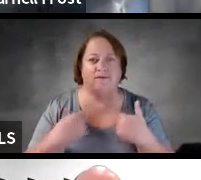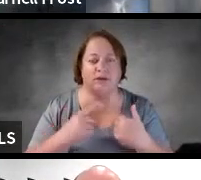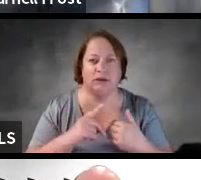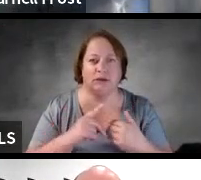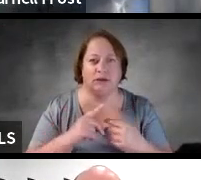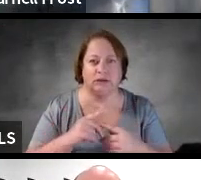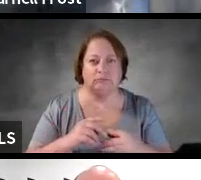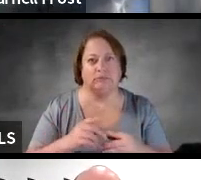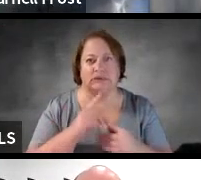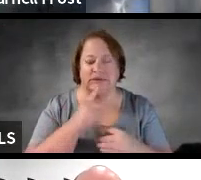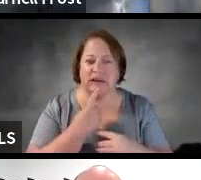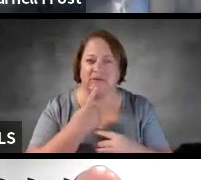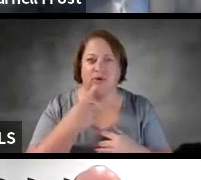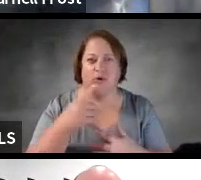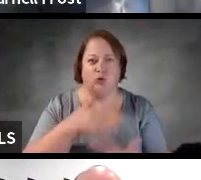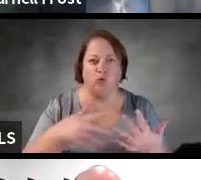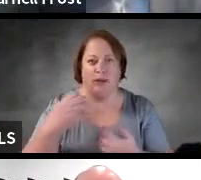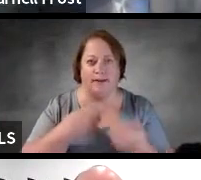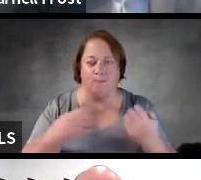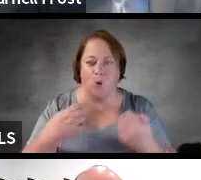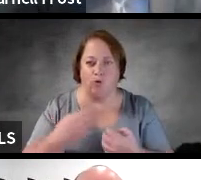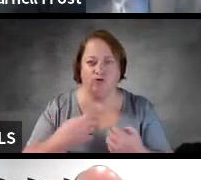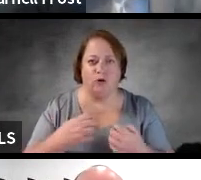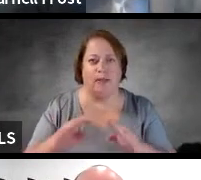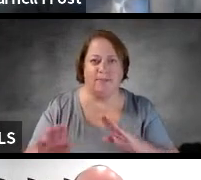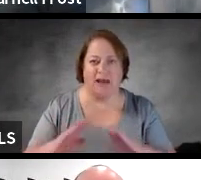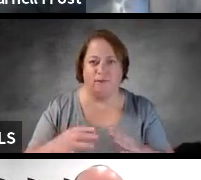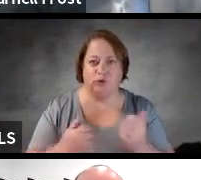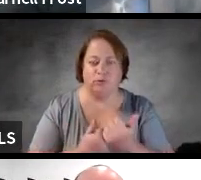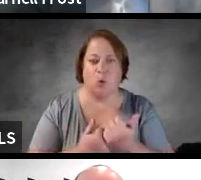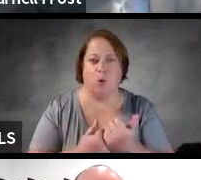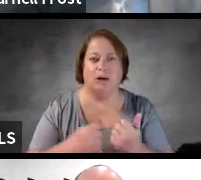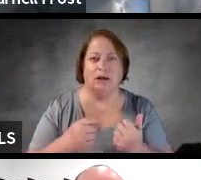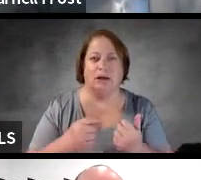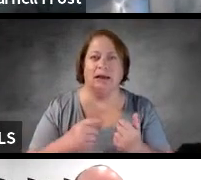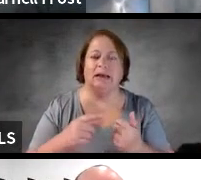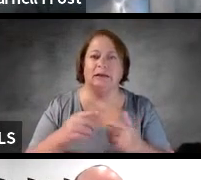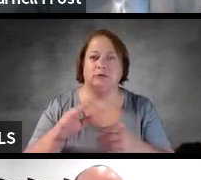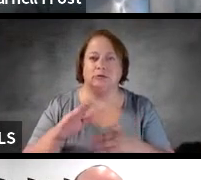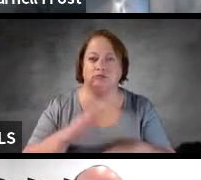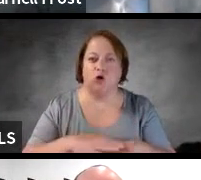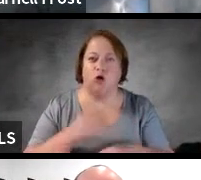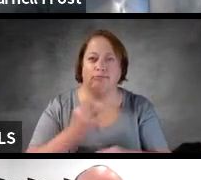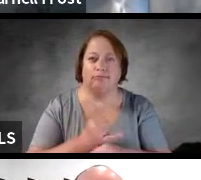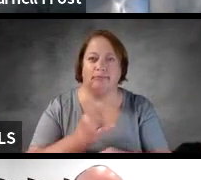social, emotional, and behavior supports. It's located on the campus at South Technical High School.